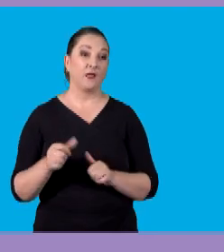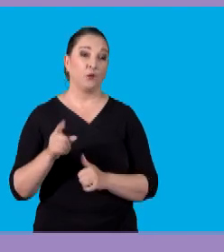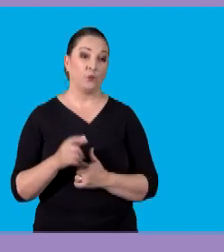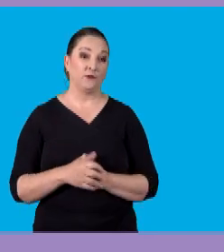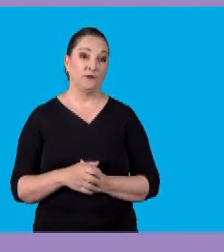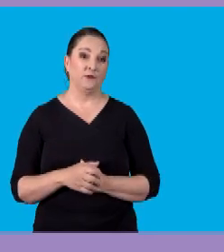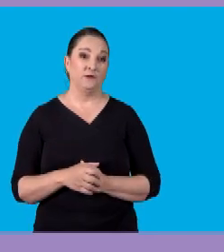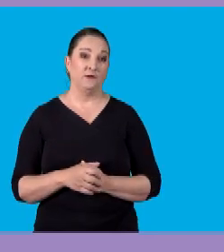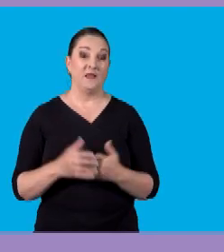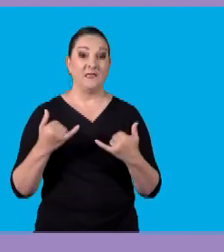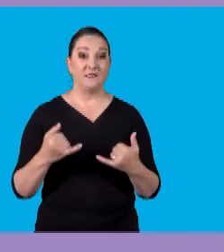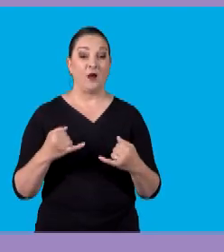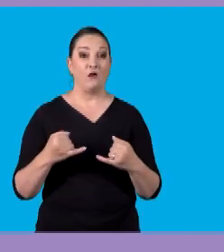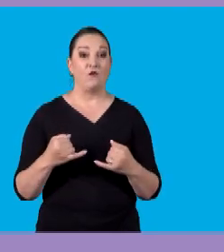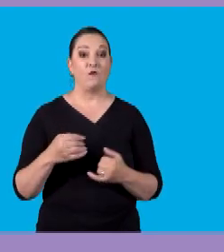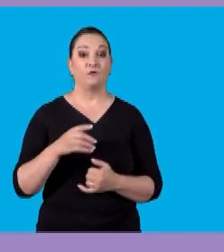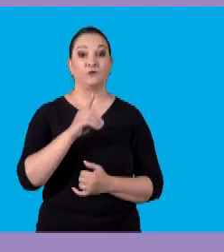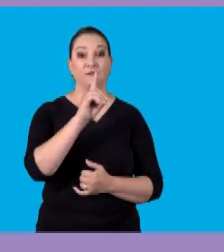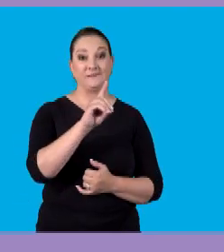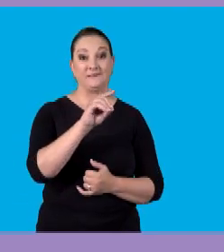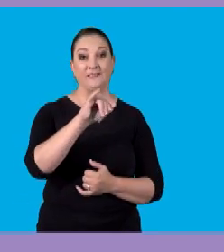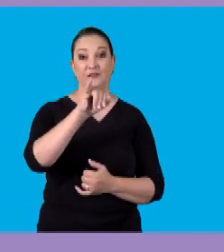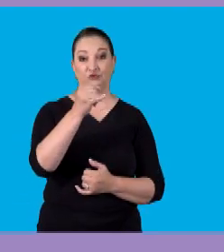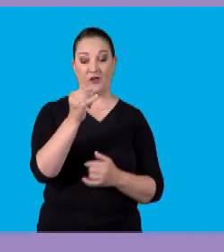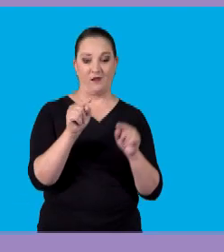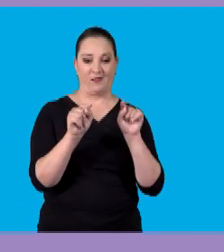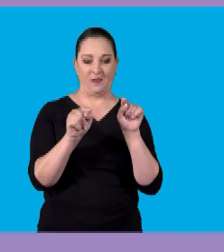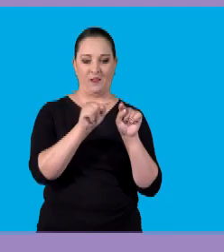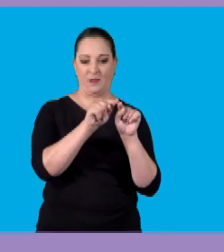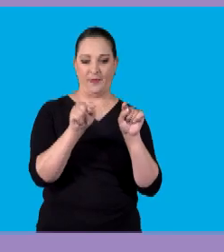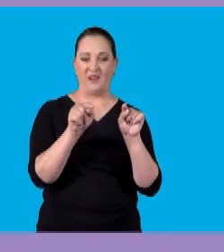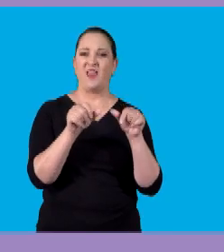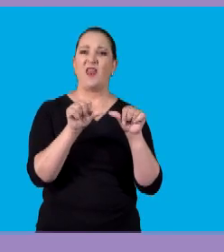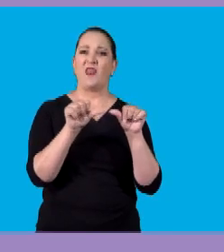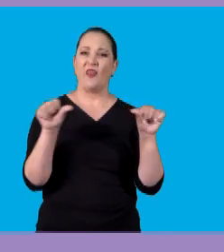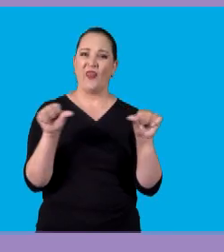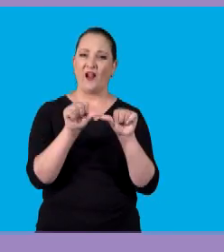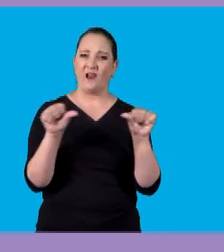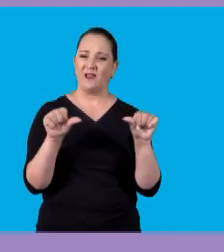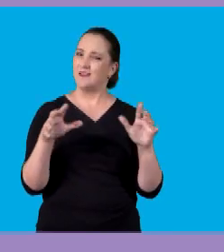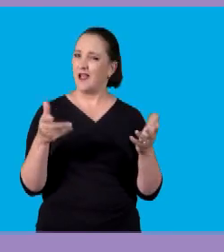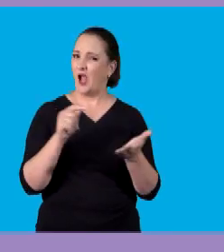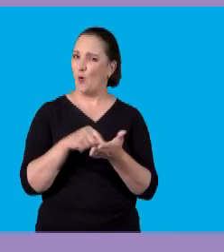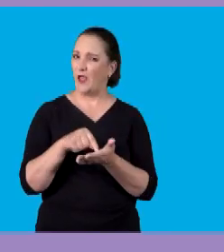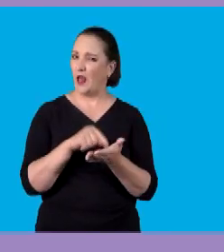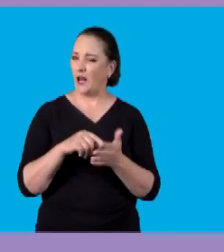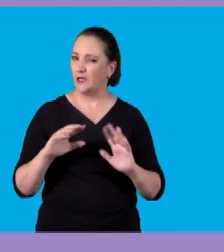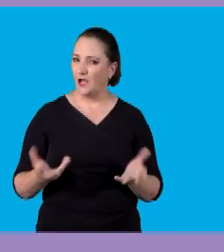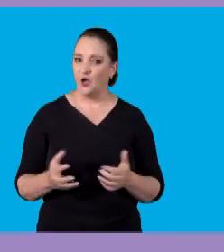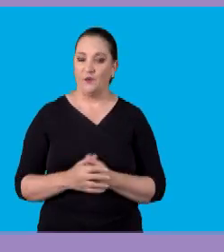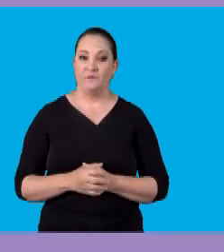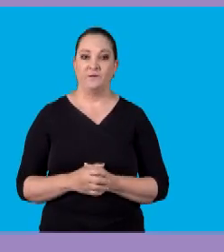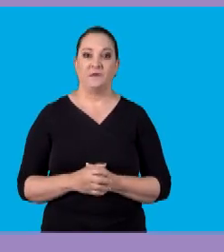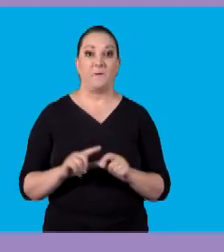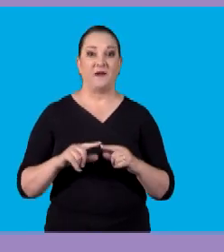Then next we have the length of DJ. So how are we going to calculate now the length of DJ?